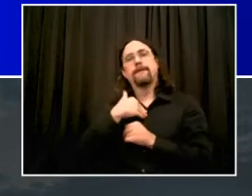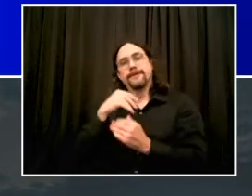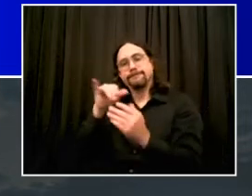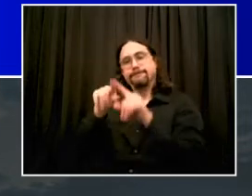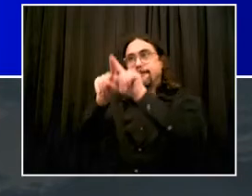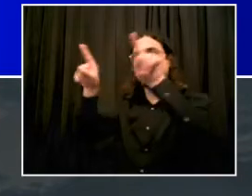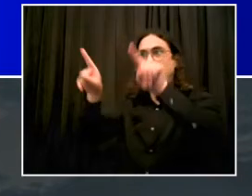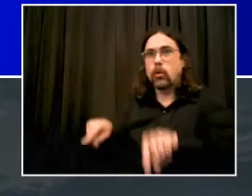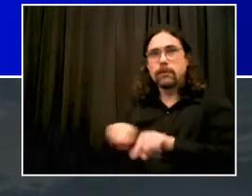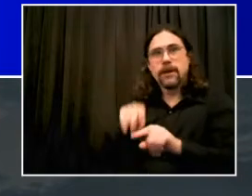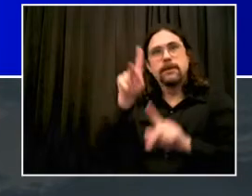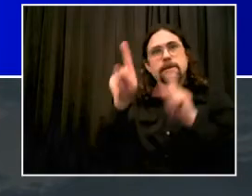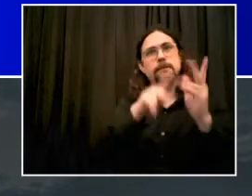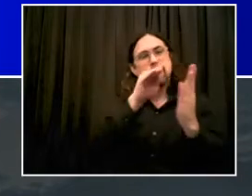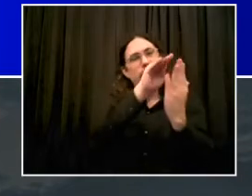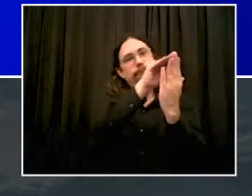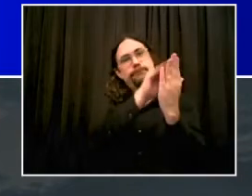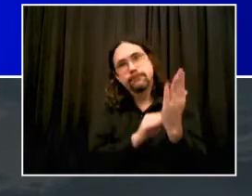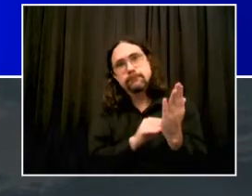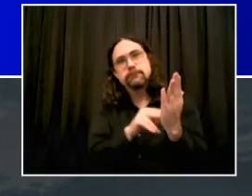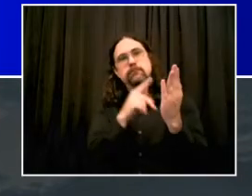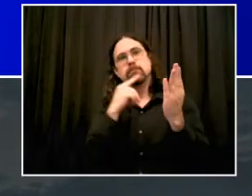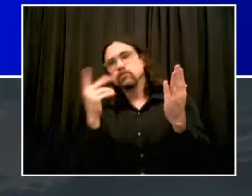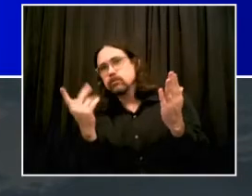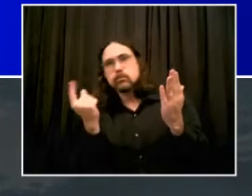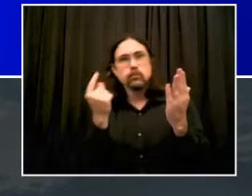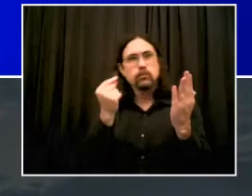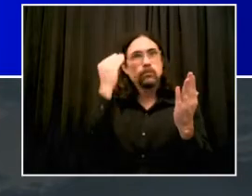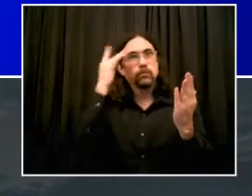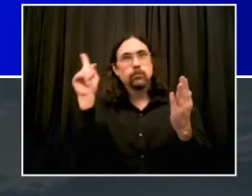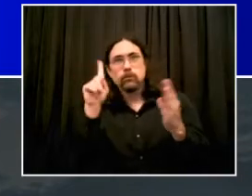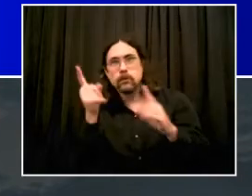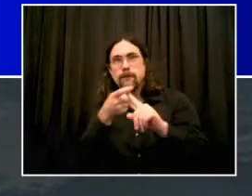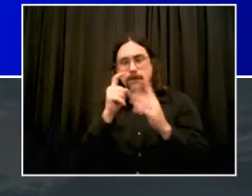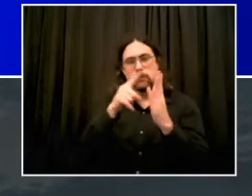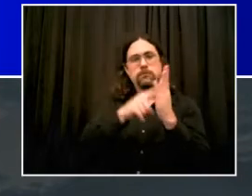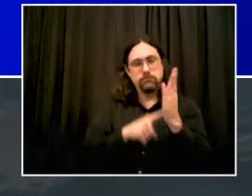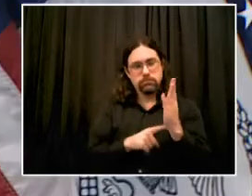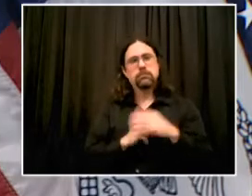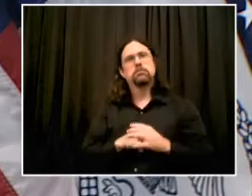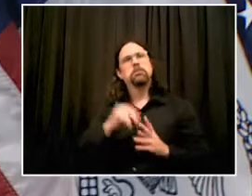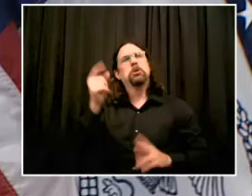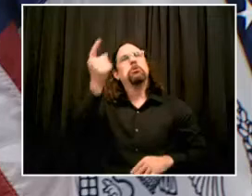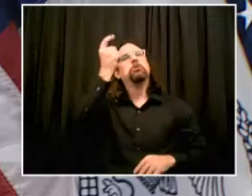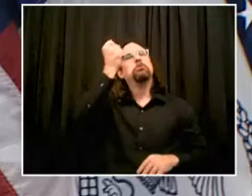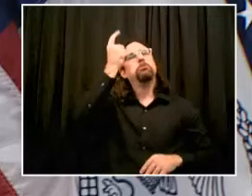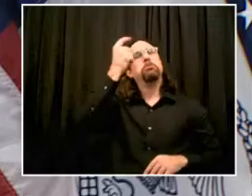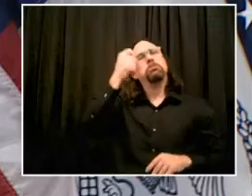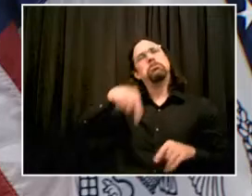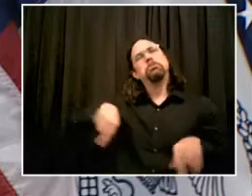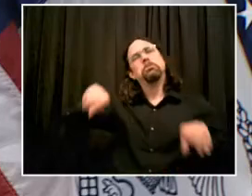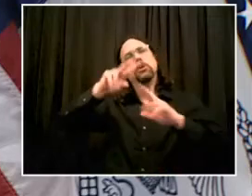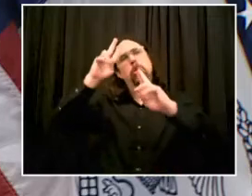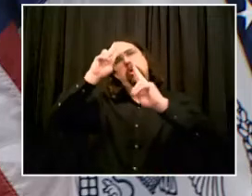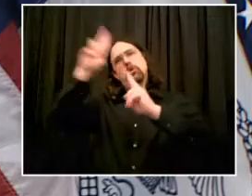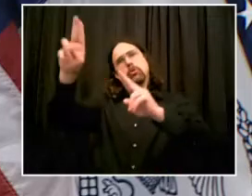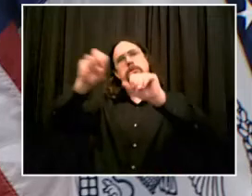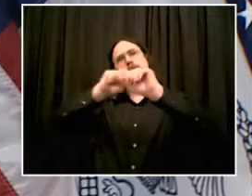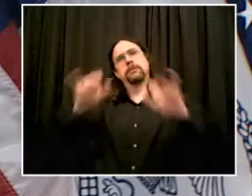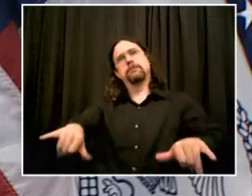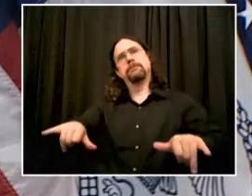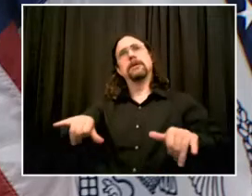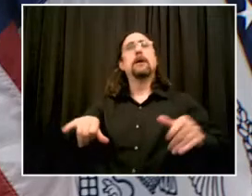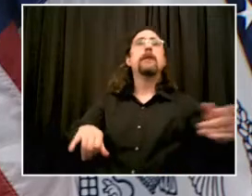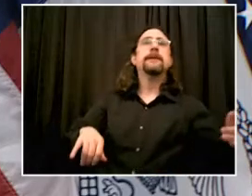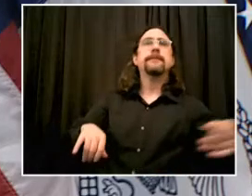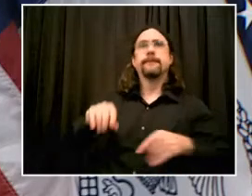can be as high as $10,000. So this is serious stuff, and it's time for everyone to realize it. If we're going to